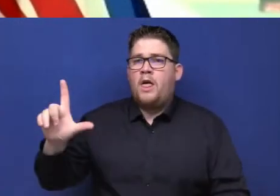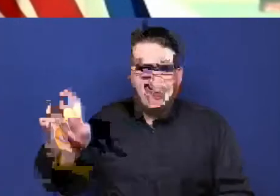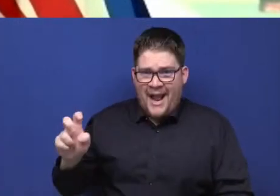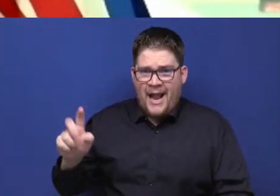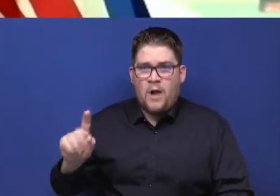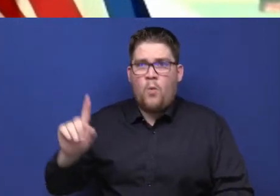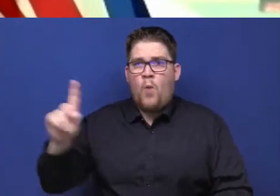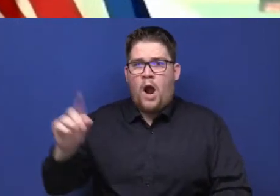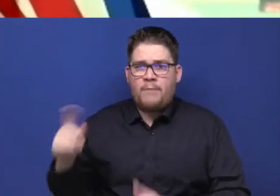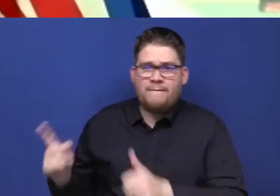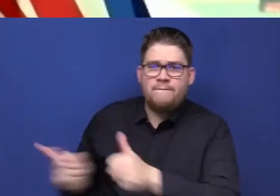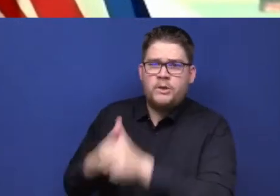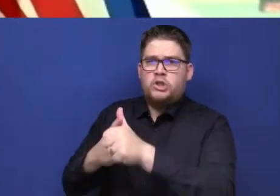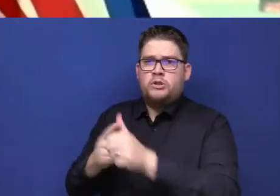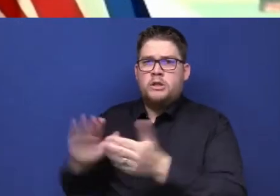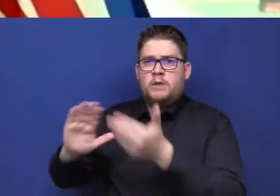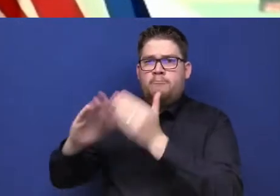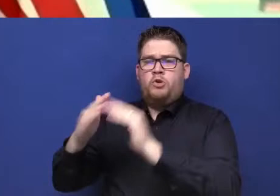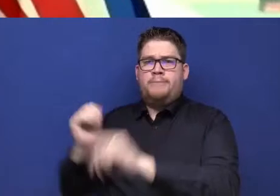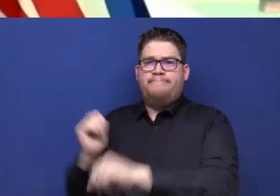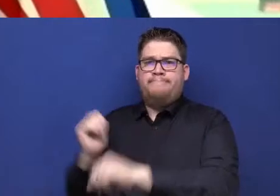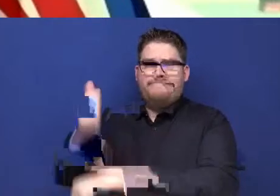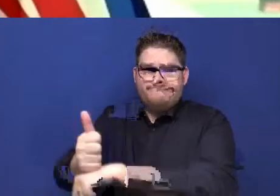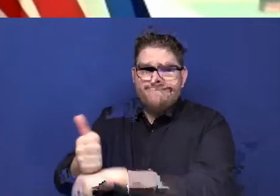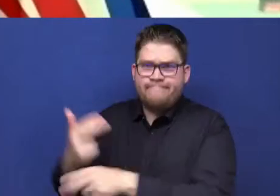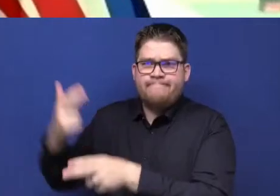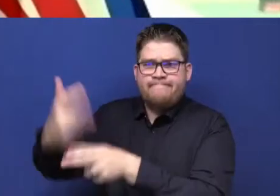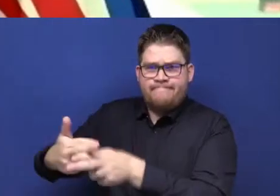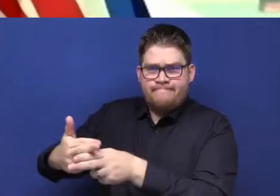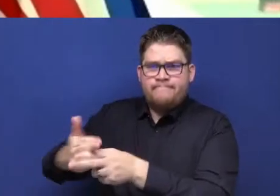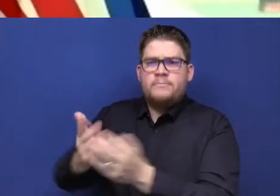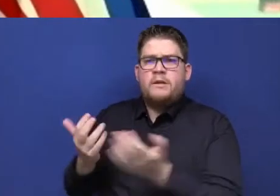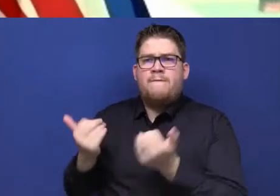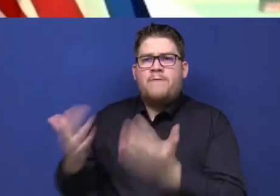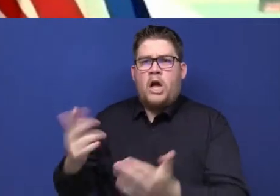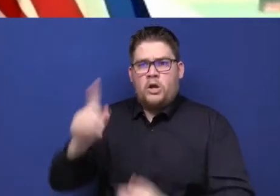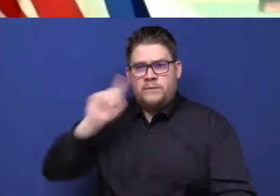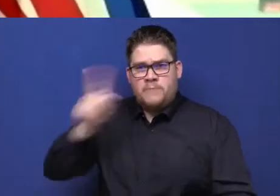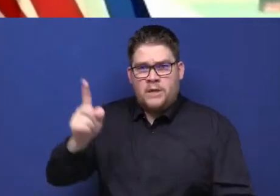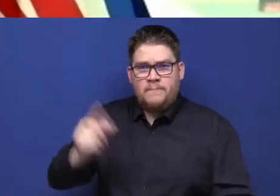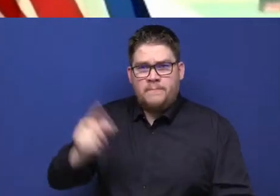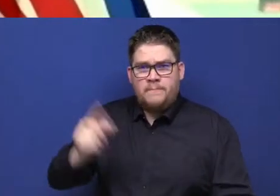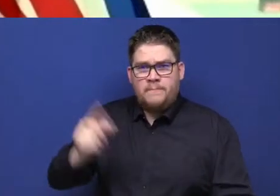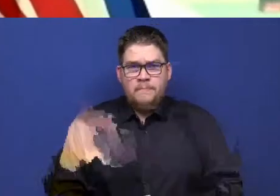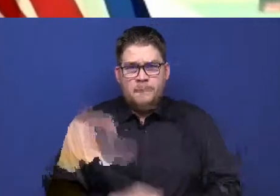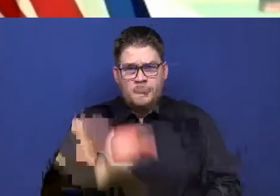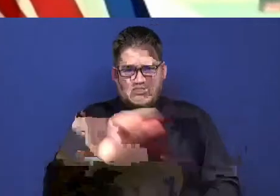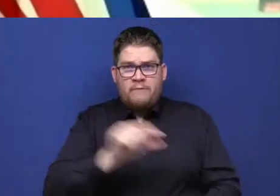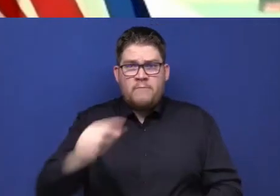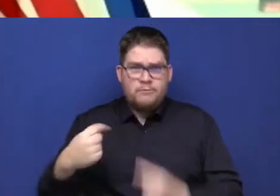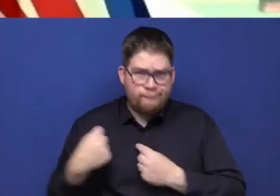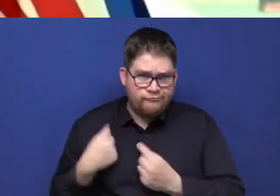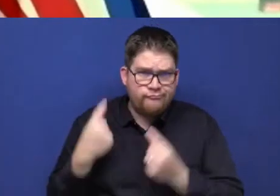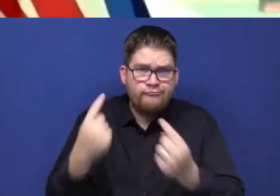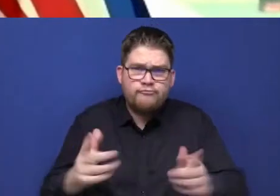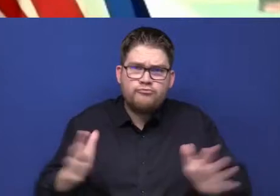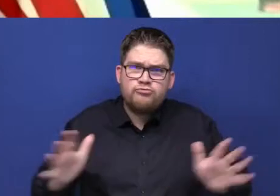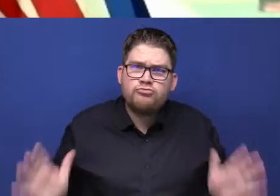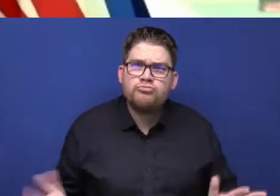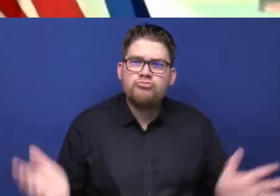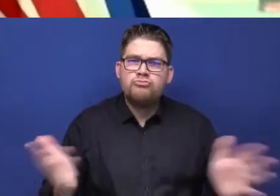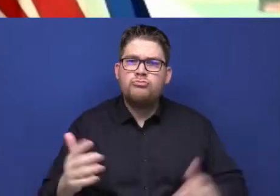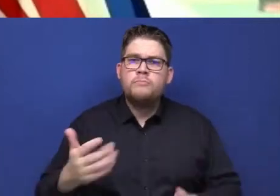promoting and working with local governments in terms of improvement of fire smart, and not just for communities, but also for individuals